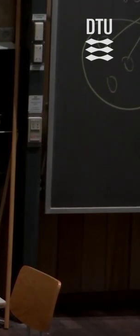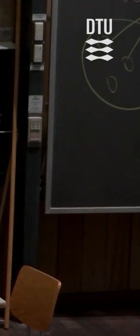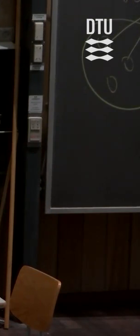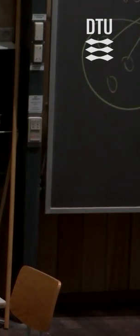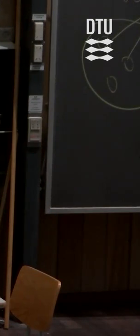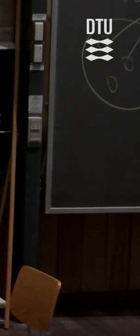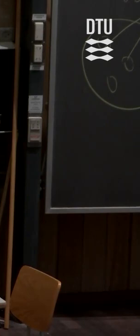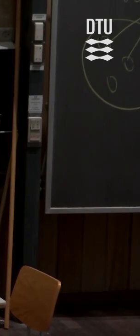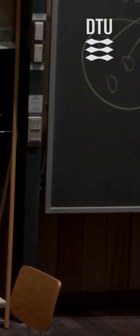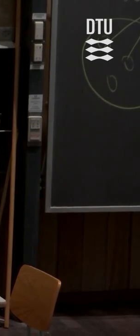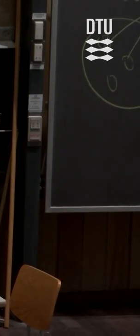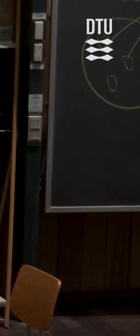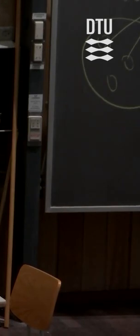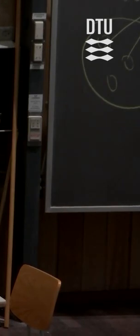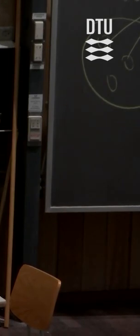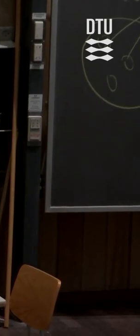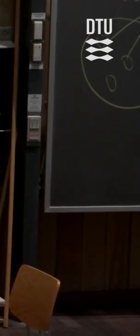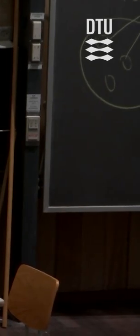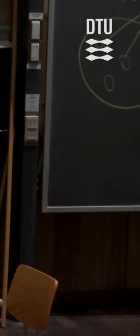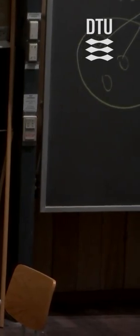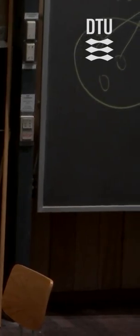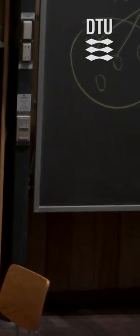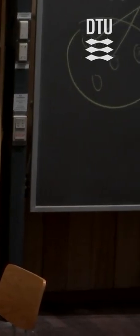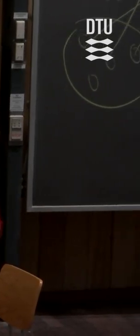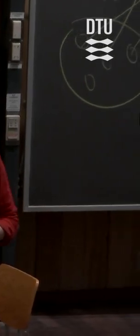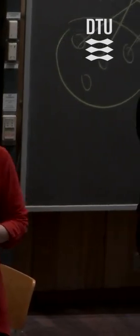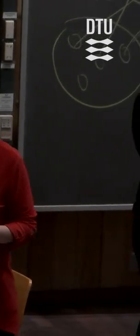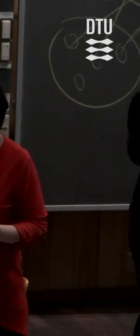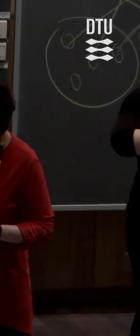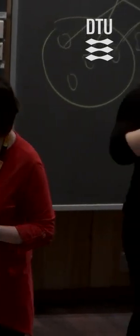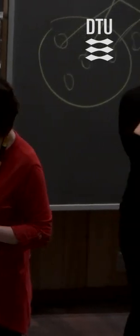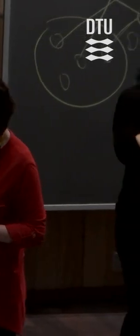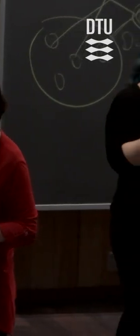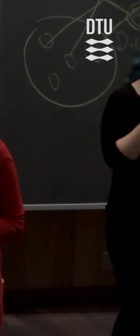person's face, that's an experience that sticks with you and motivates you on an individual level.